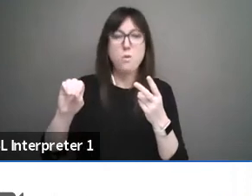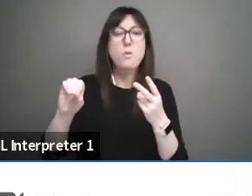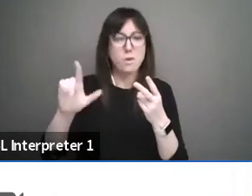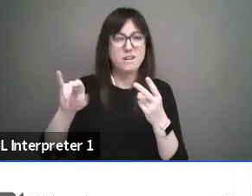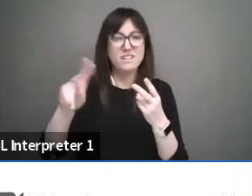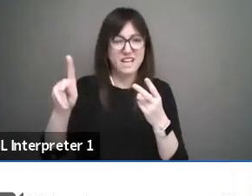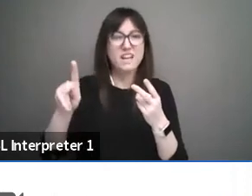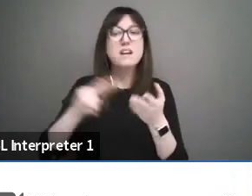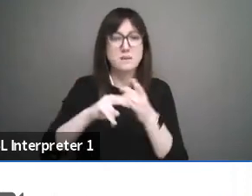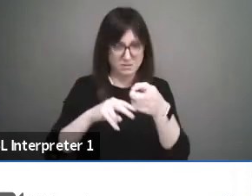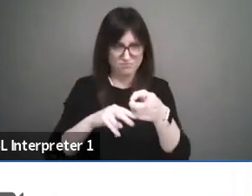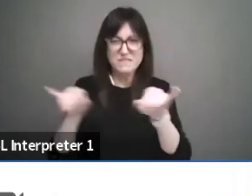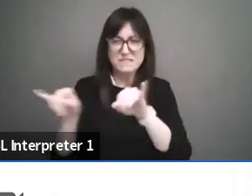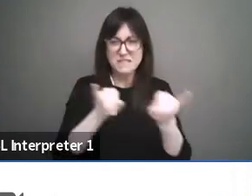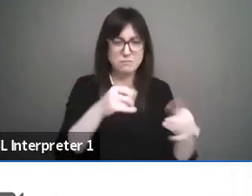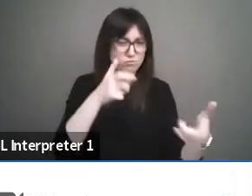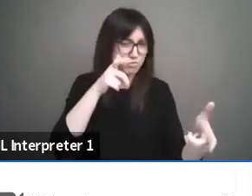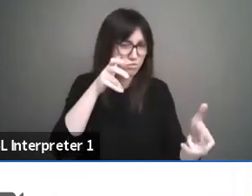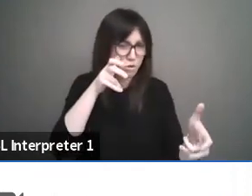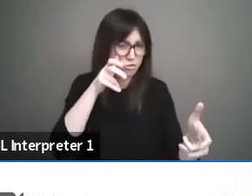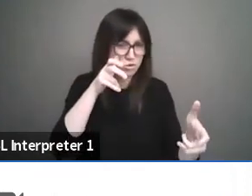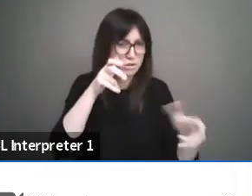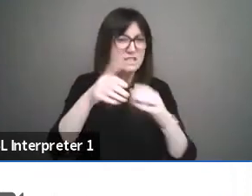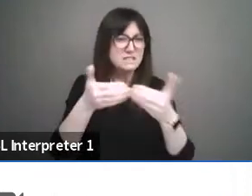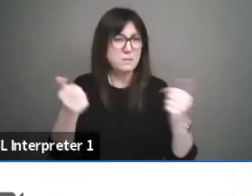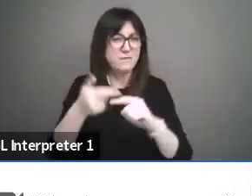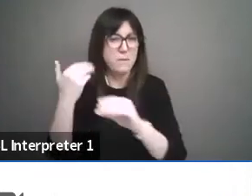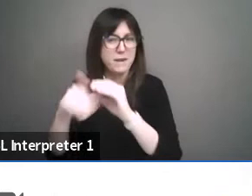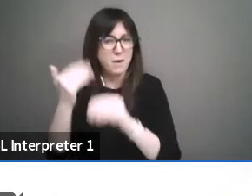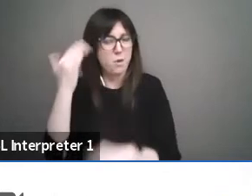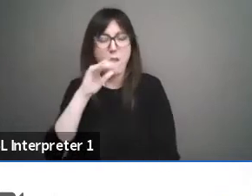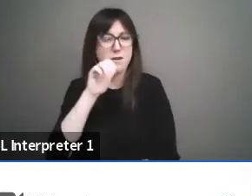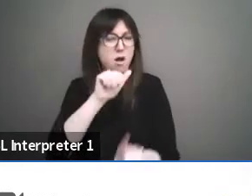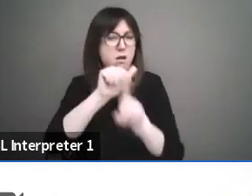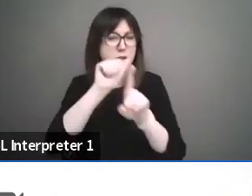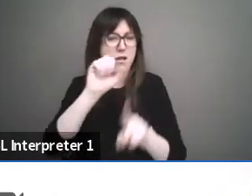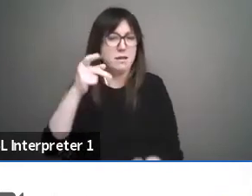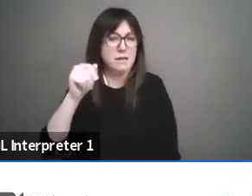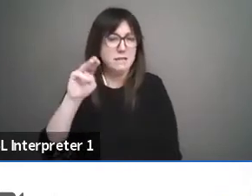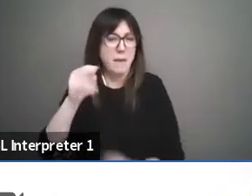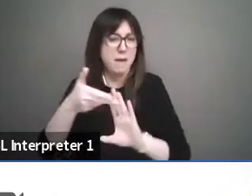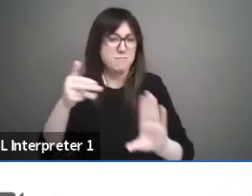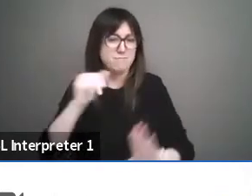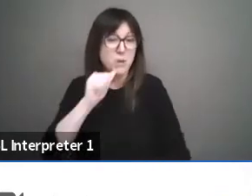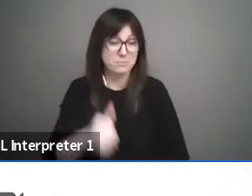watch this content outside of email. That's why we will not get caught in spam.